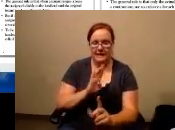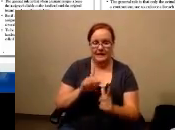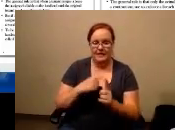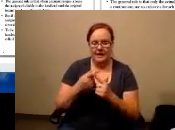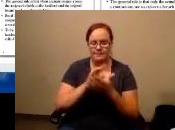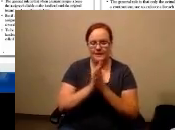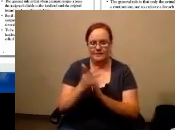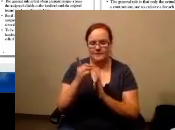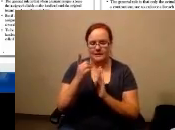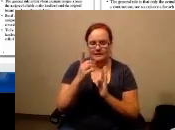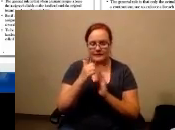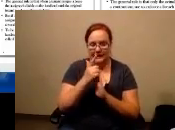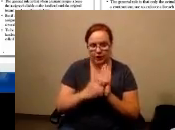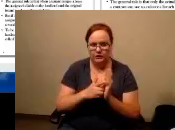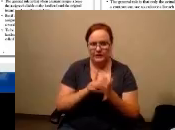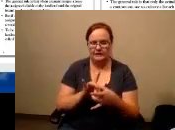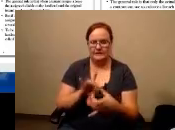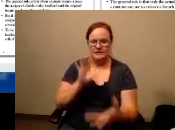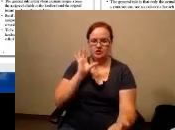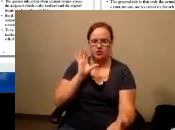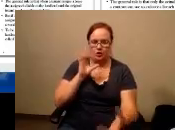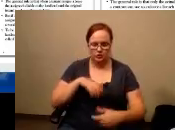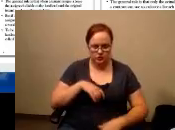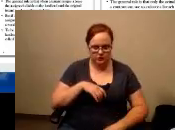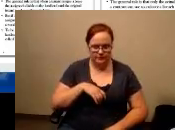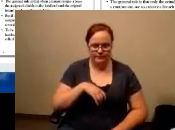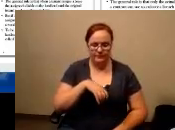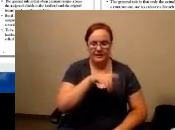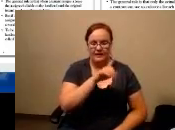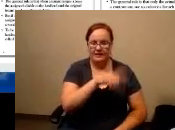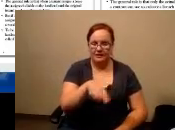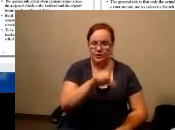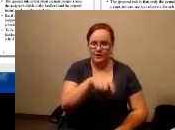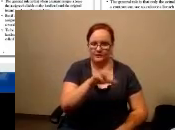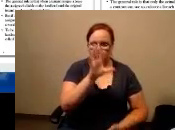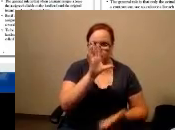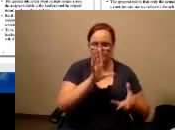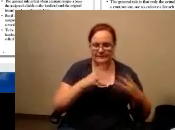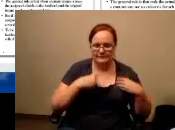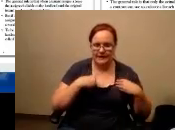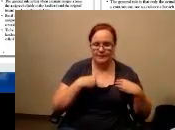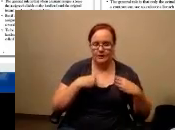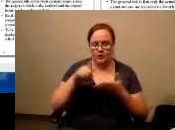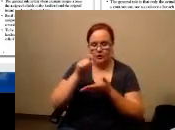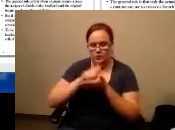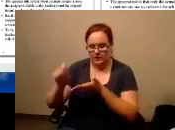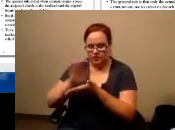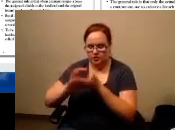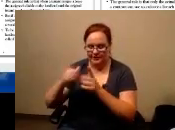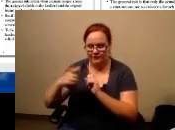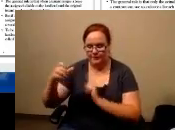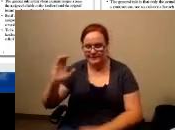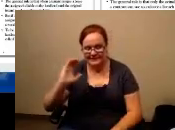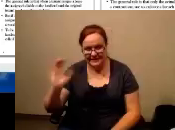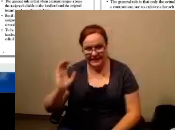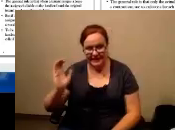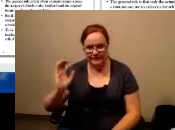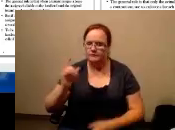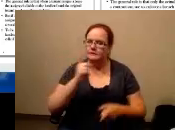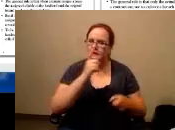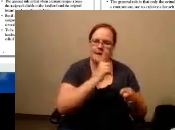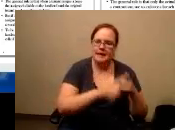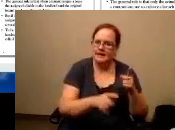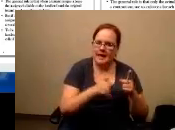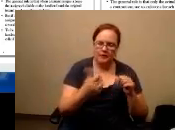rent. Landlord, I know this sounds kind of crazy, has to accept the rent check from C and cannot go after